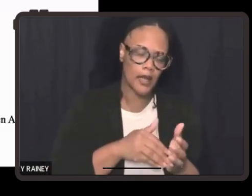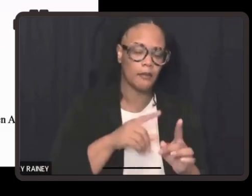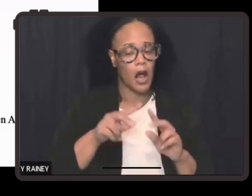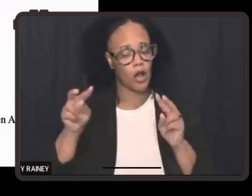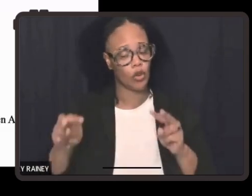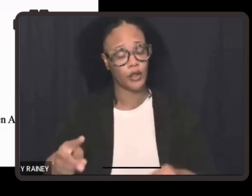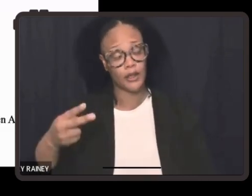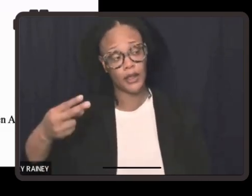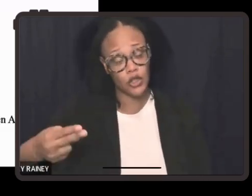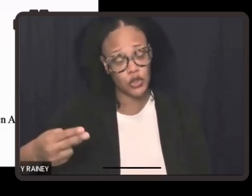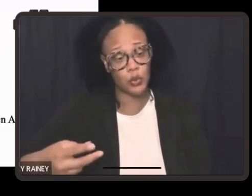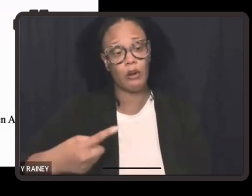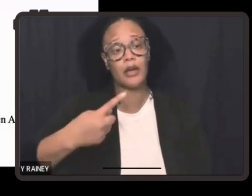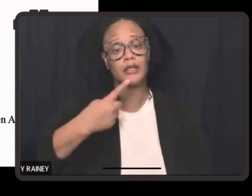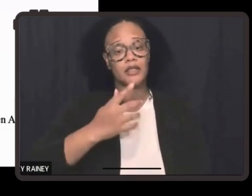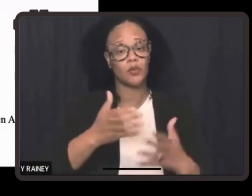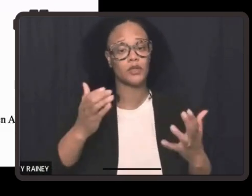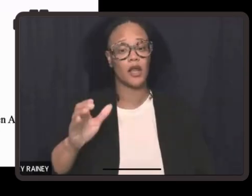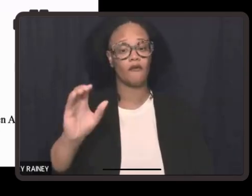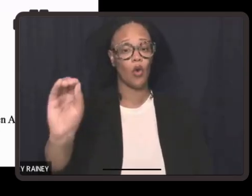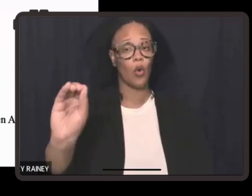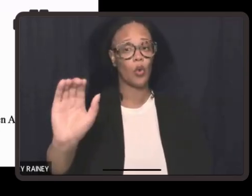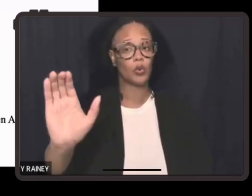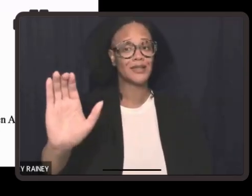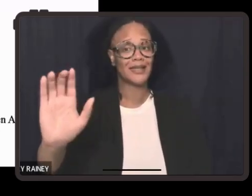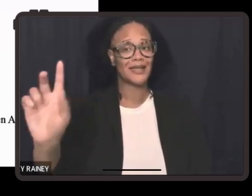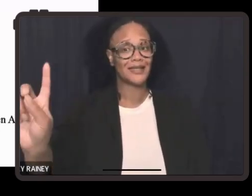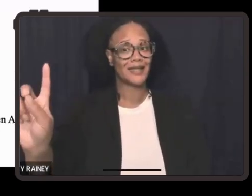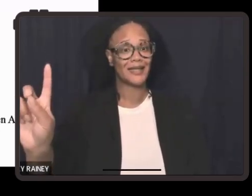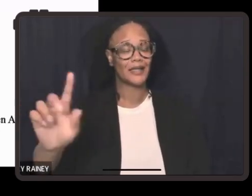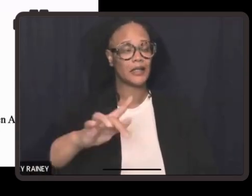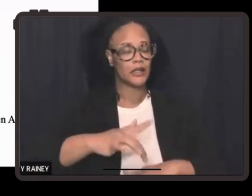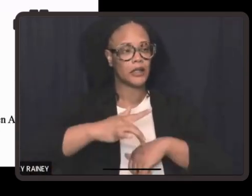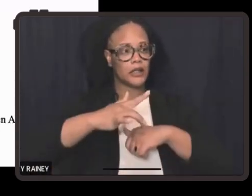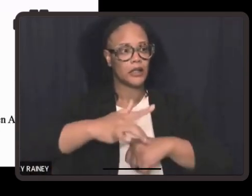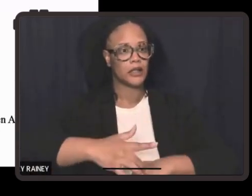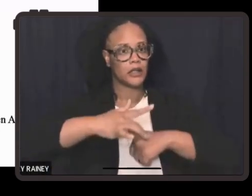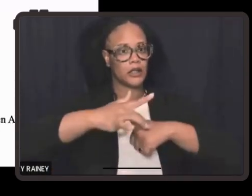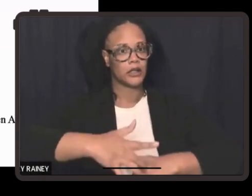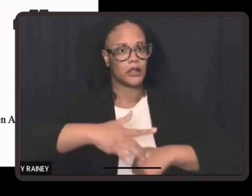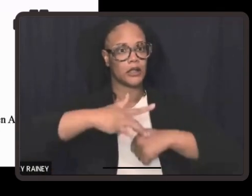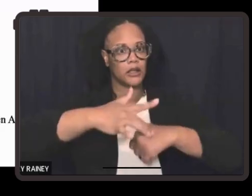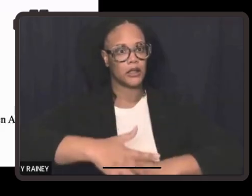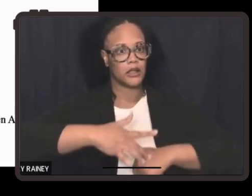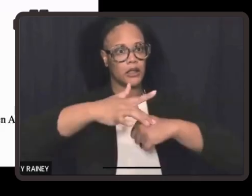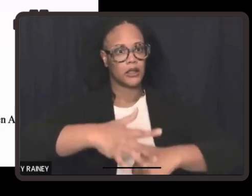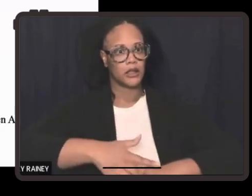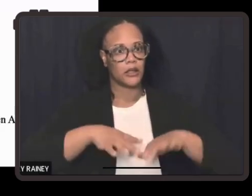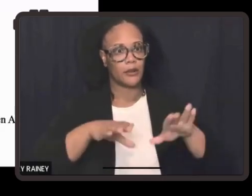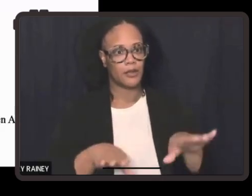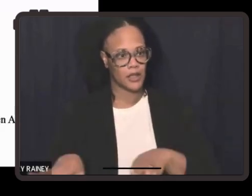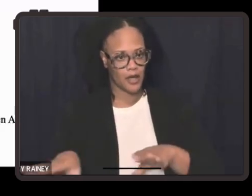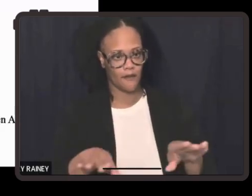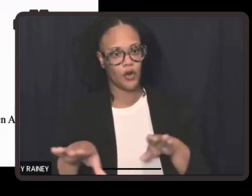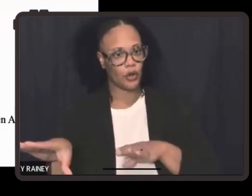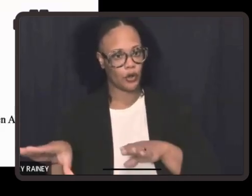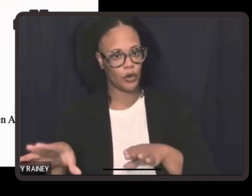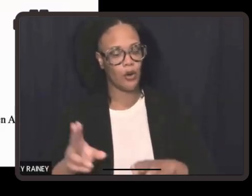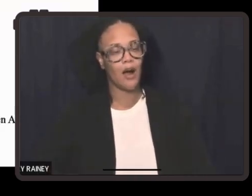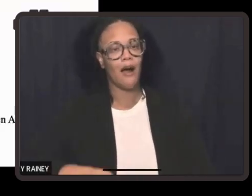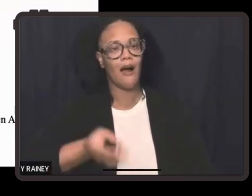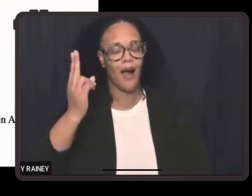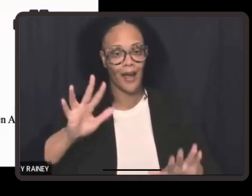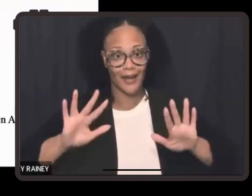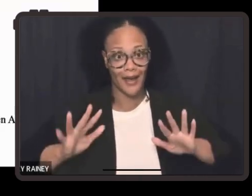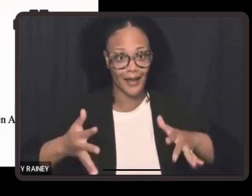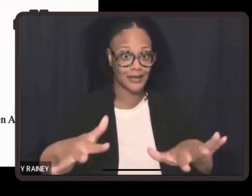quite a lot of OCD coming in, quite a lot of obsessive compulsive behavior, quite a lot of anxiety behavior.